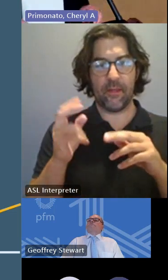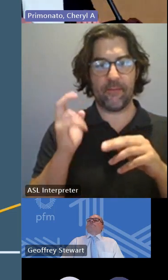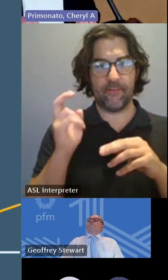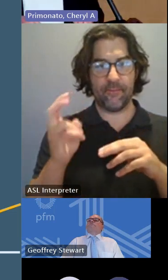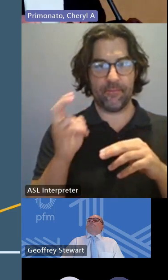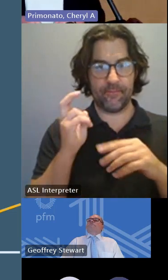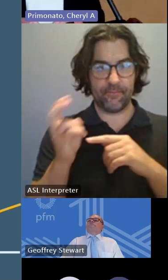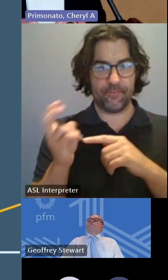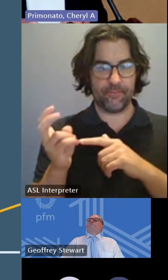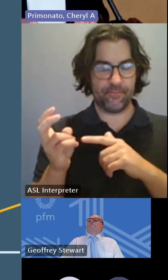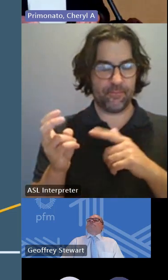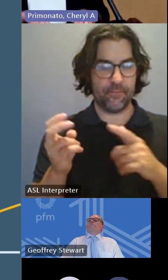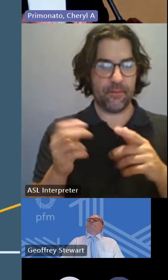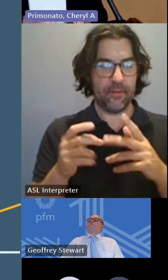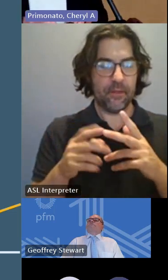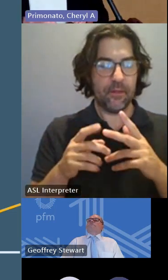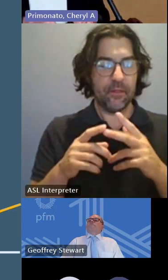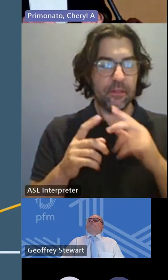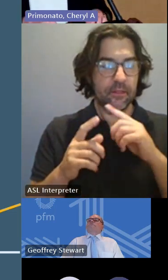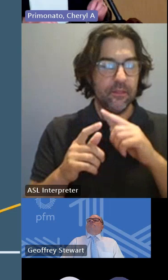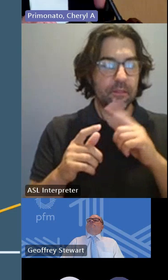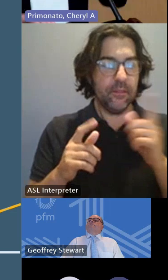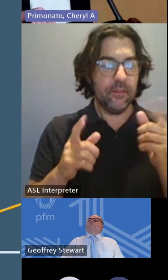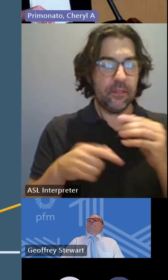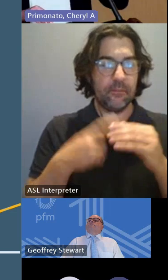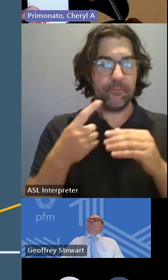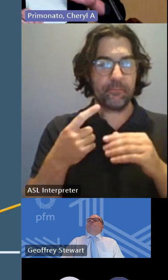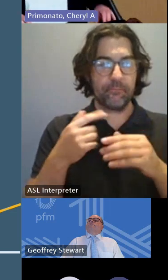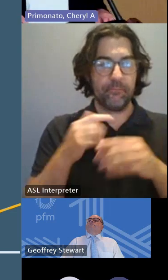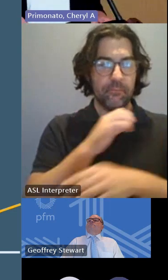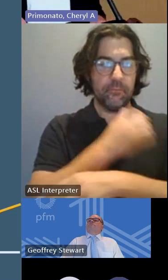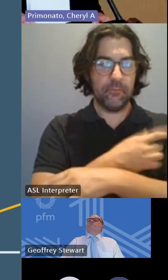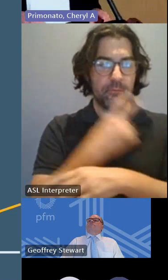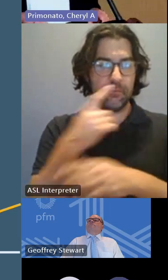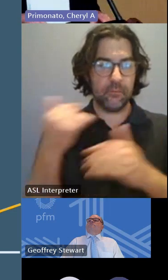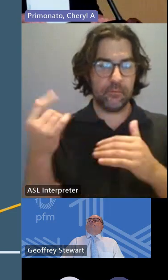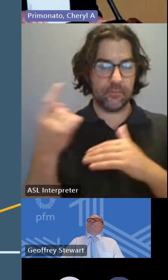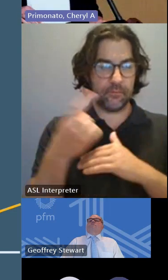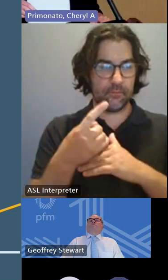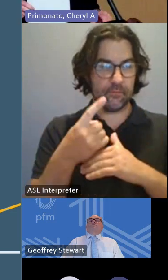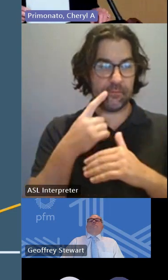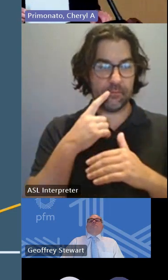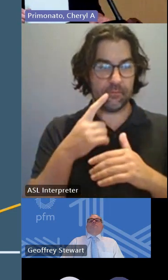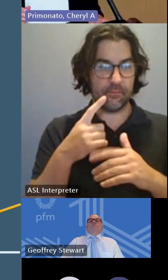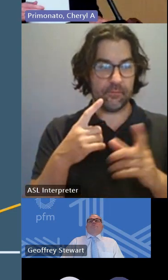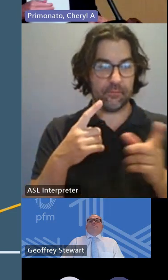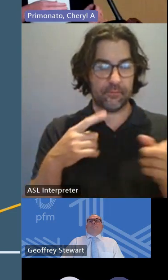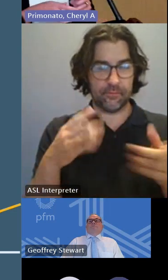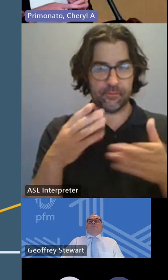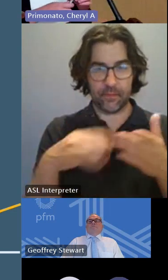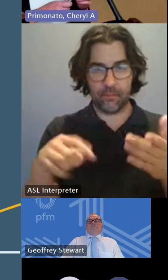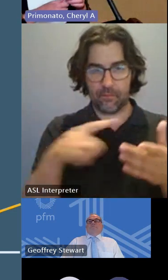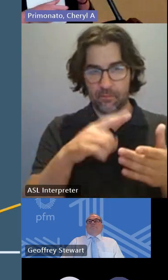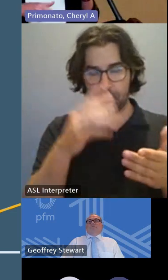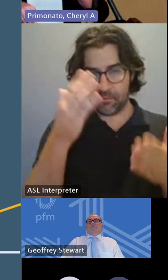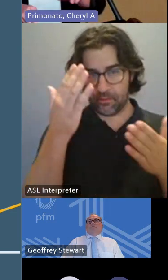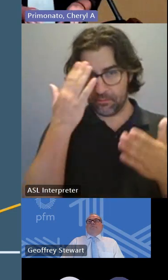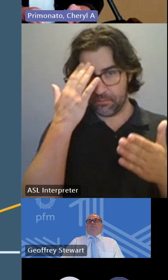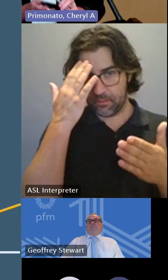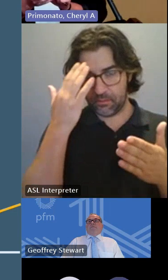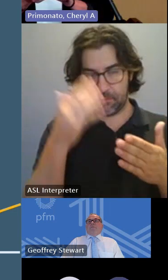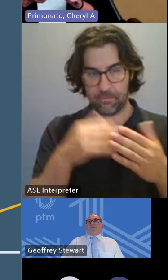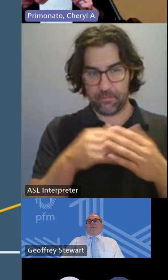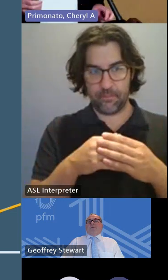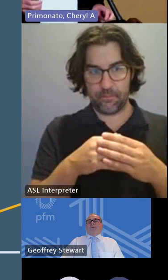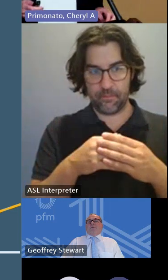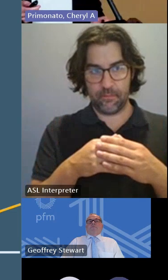Dominica to talk about our authorization for today. But as some of you may know, we go to the, oh,